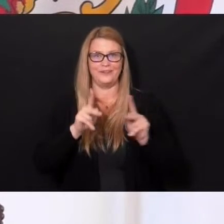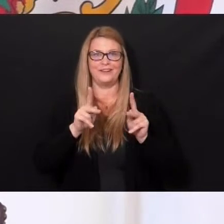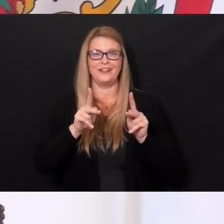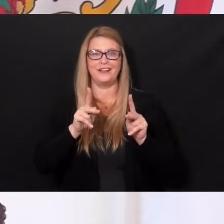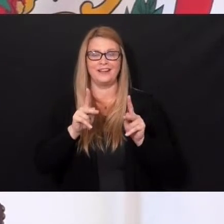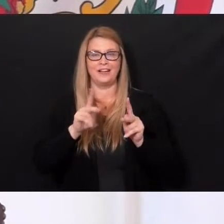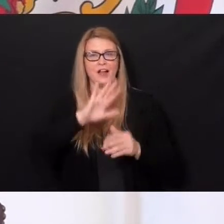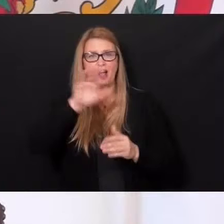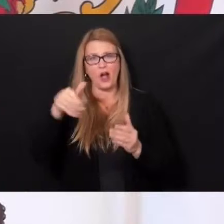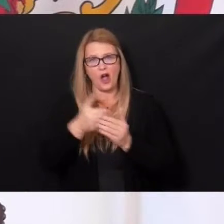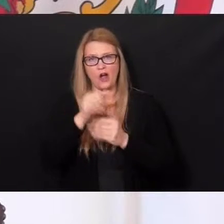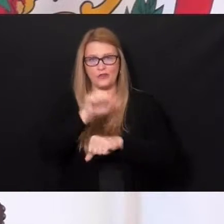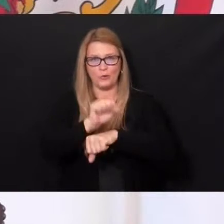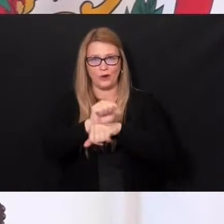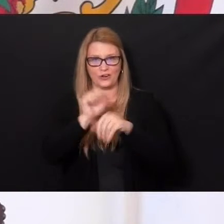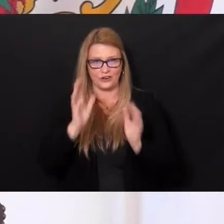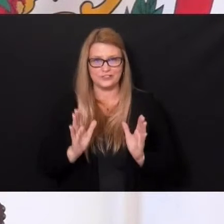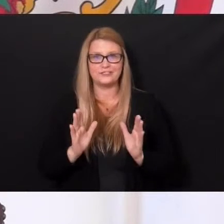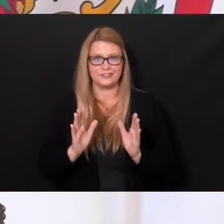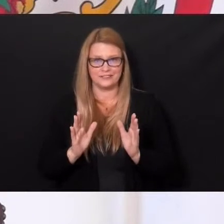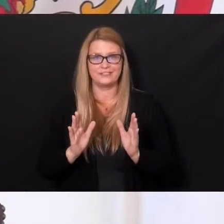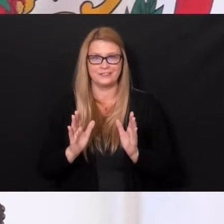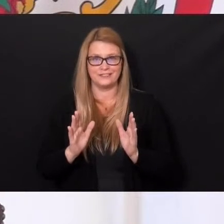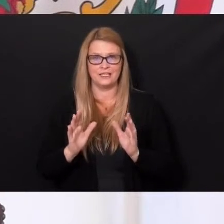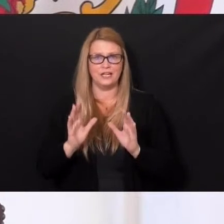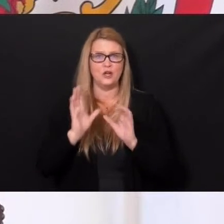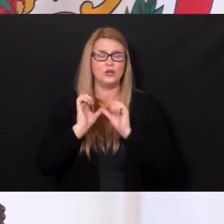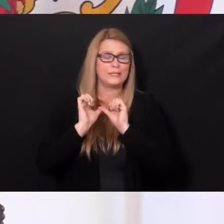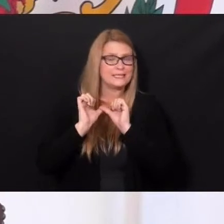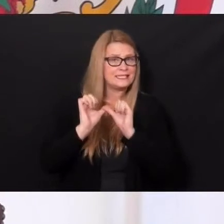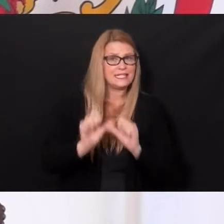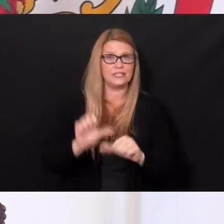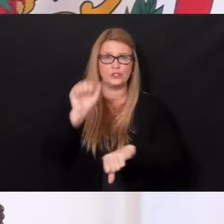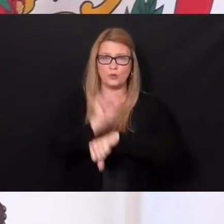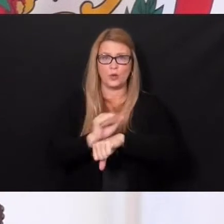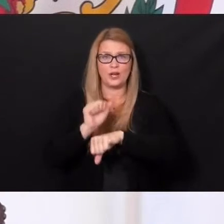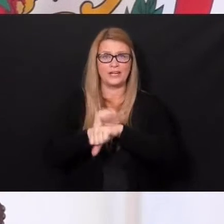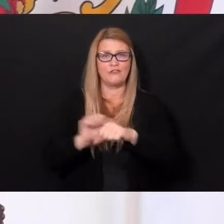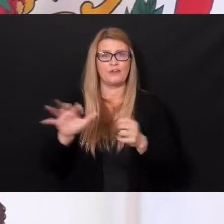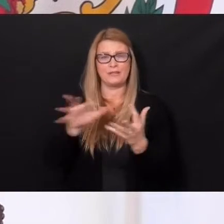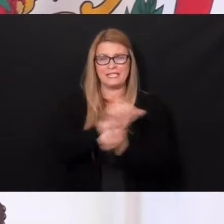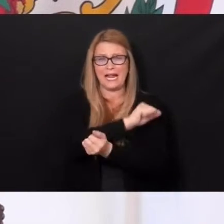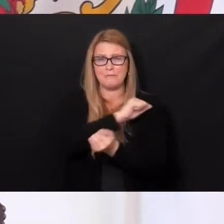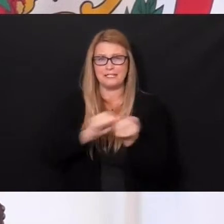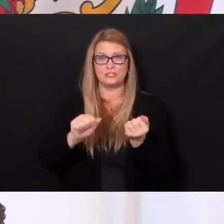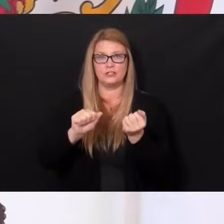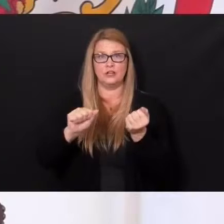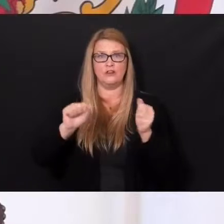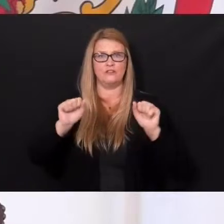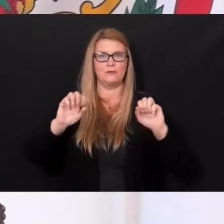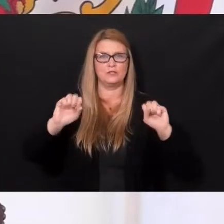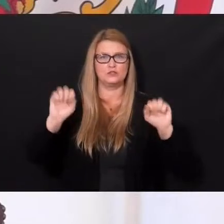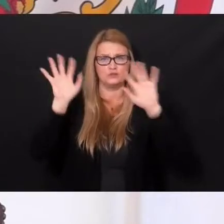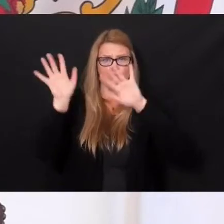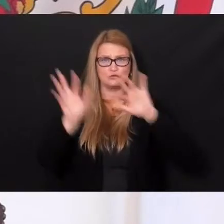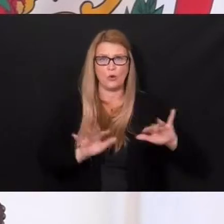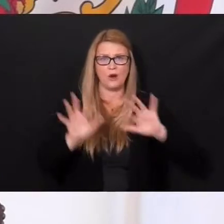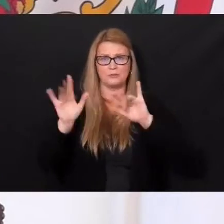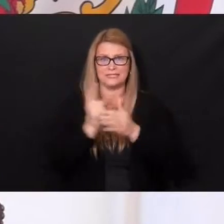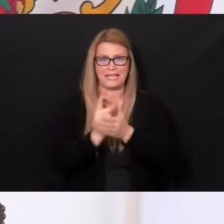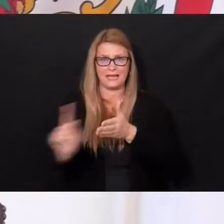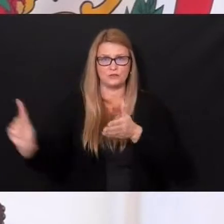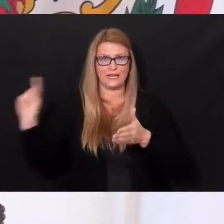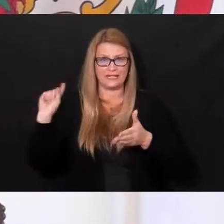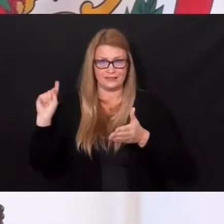to all the workers who are continuing to respond to the damage from the winter storms last week. We